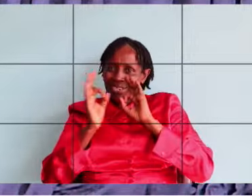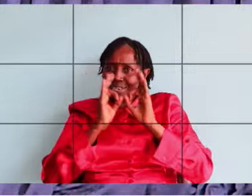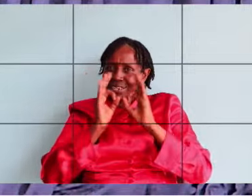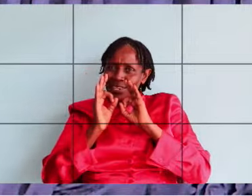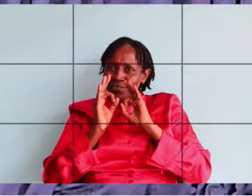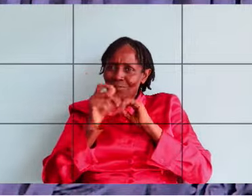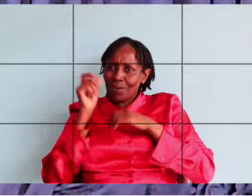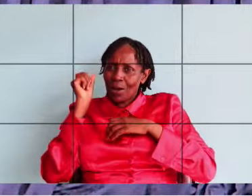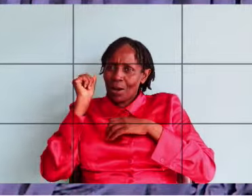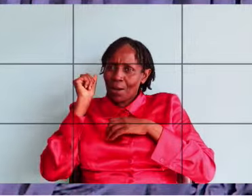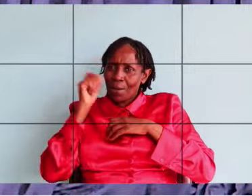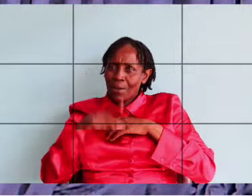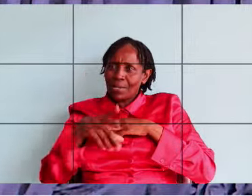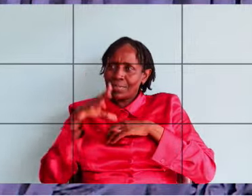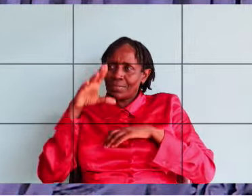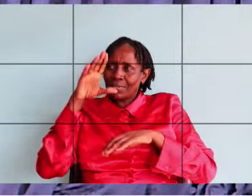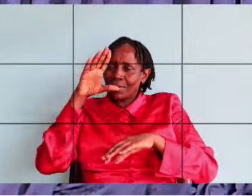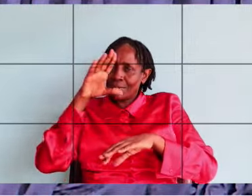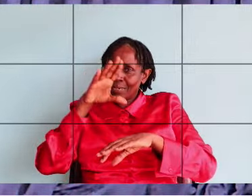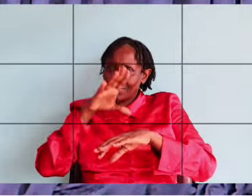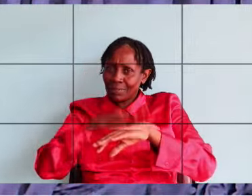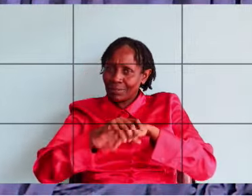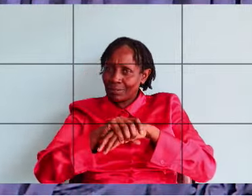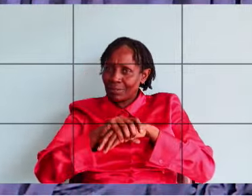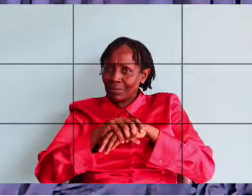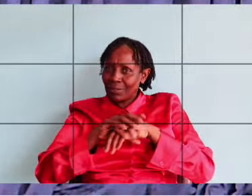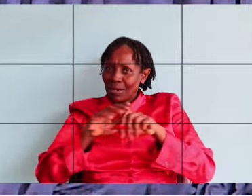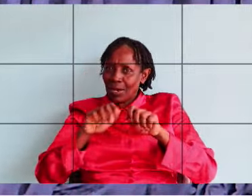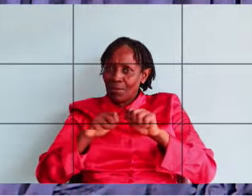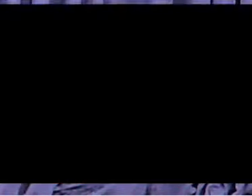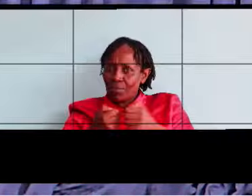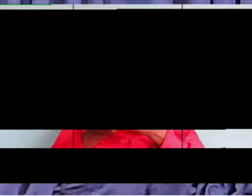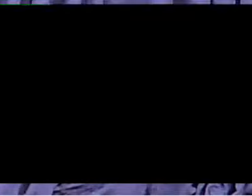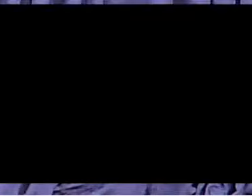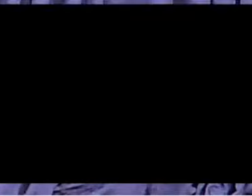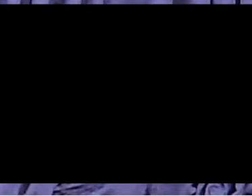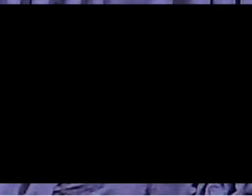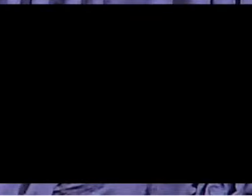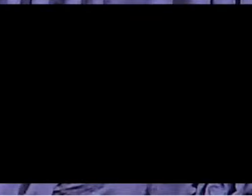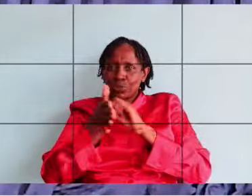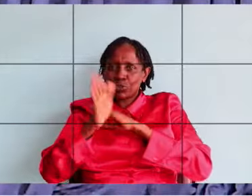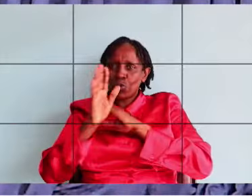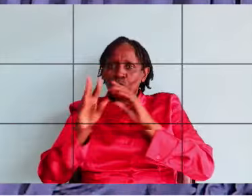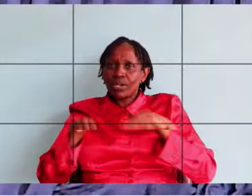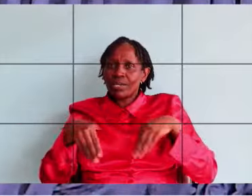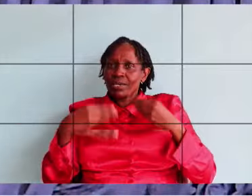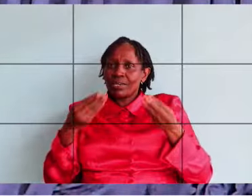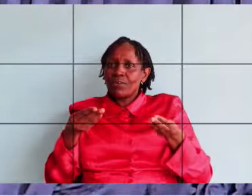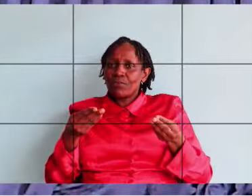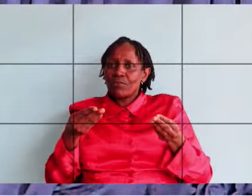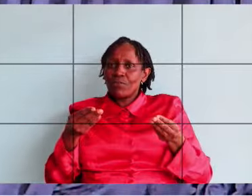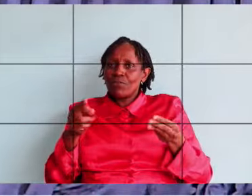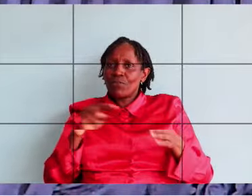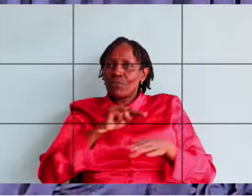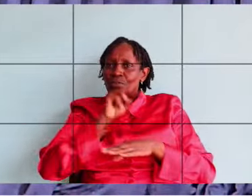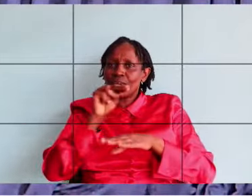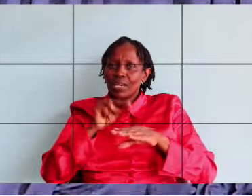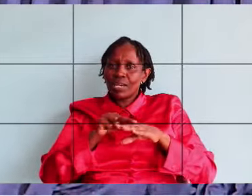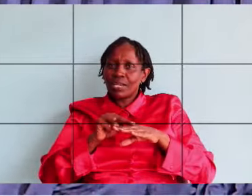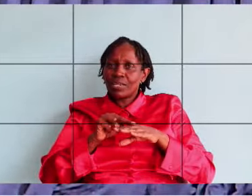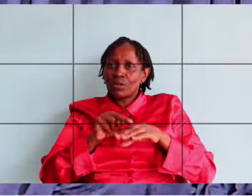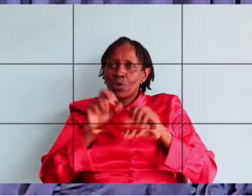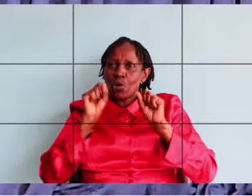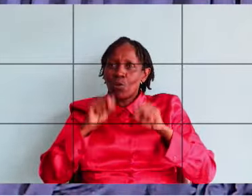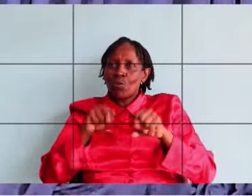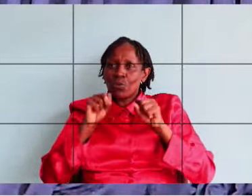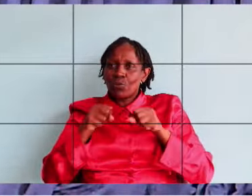if you're going to take the promise that God has given of the nations and to be able to exercise